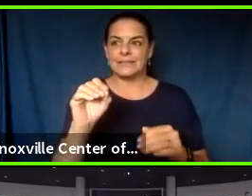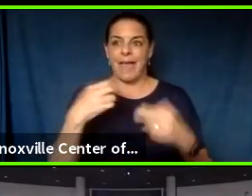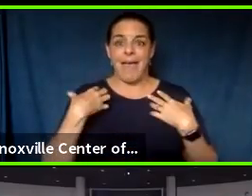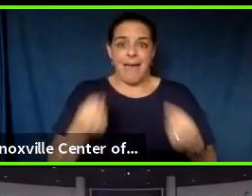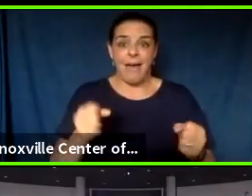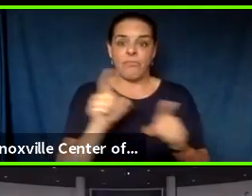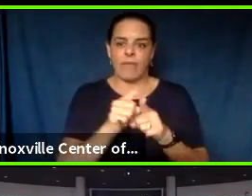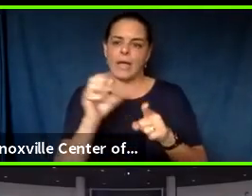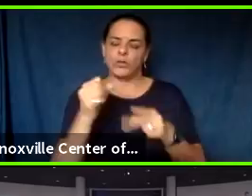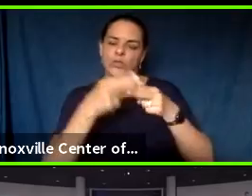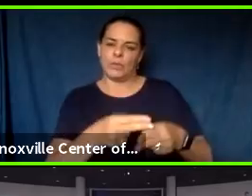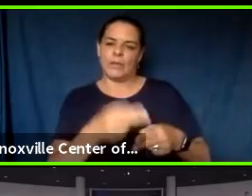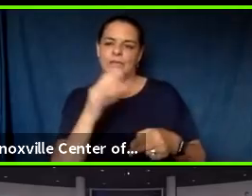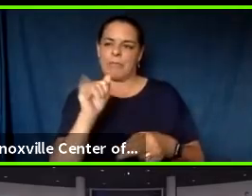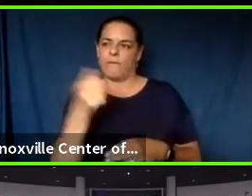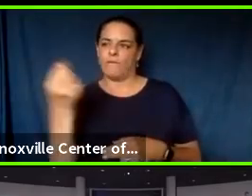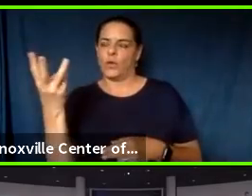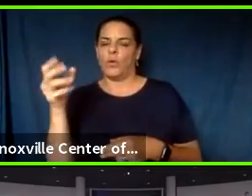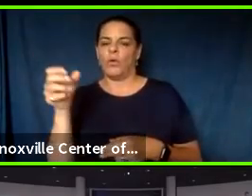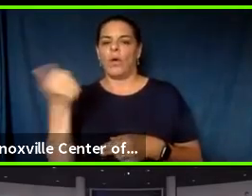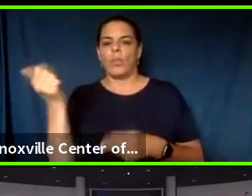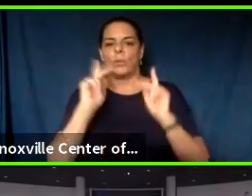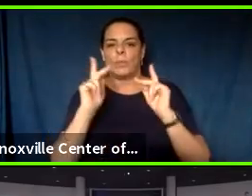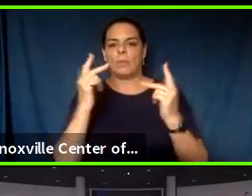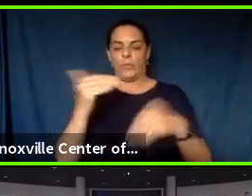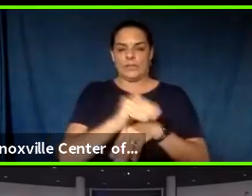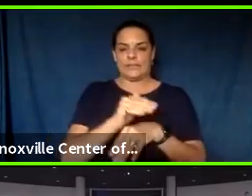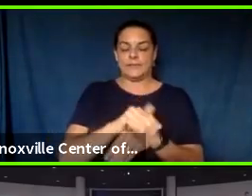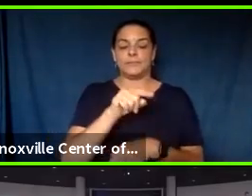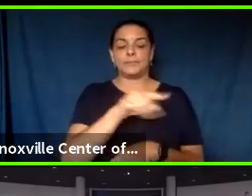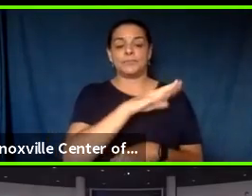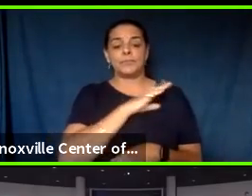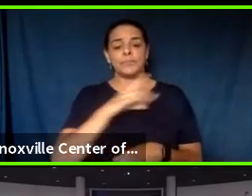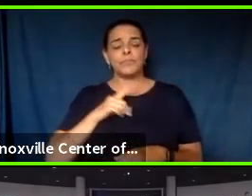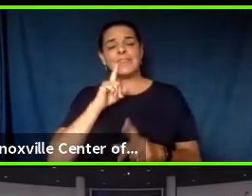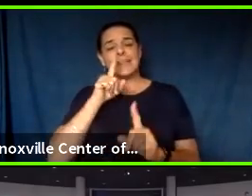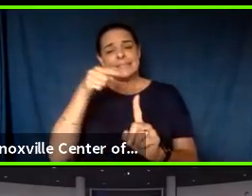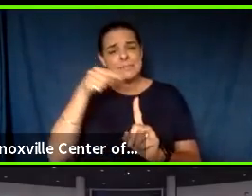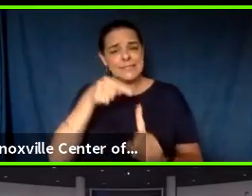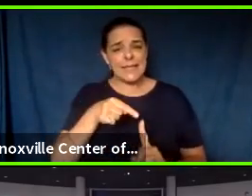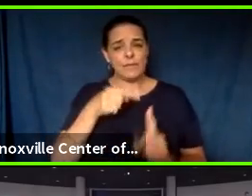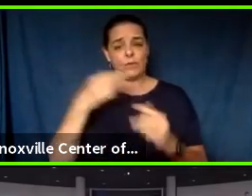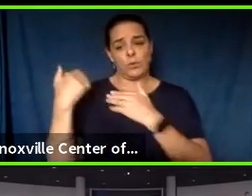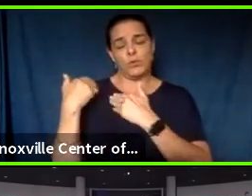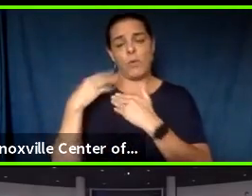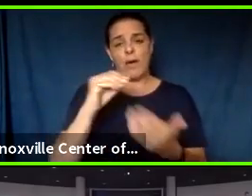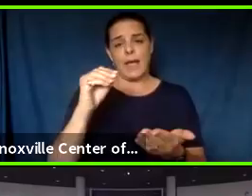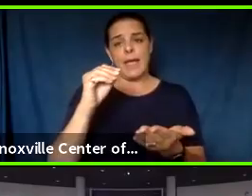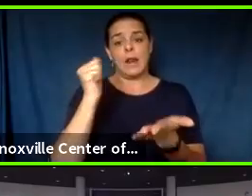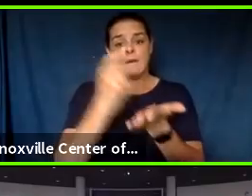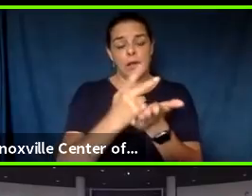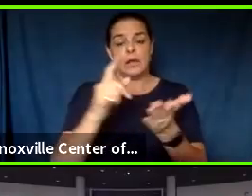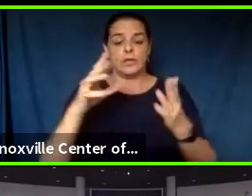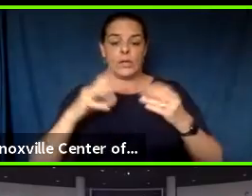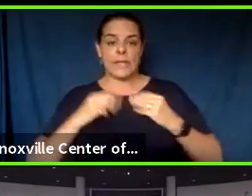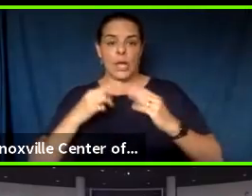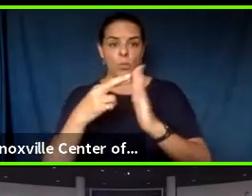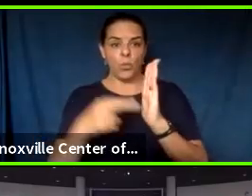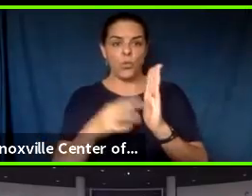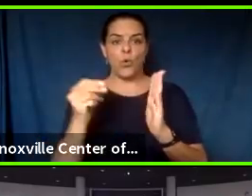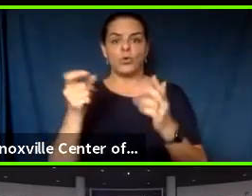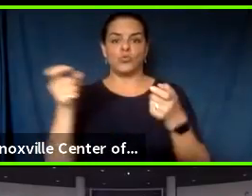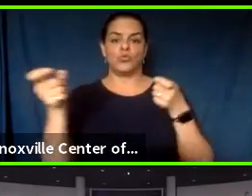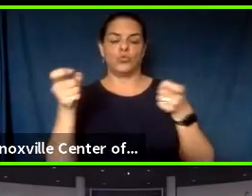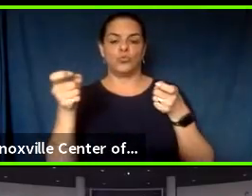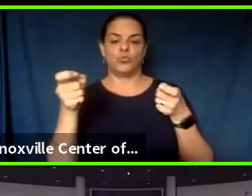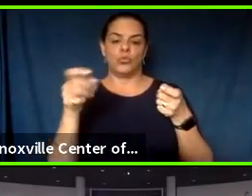others this evening. The board is specifically responsible and authorized to adopt rules and regulations